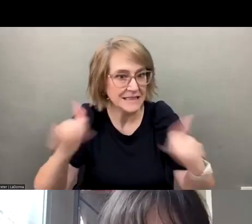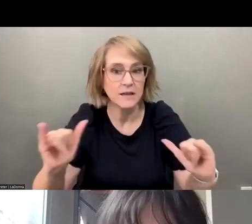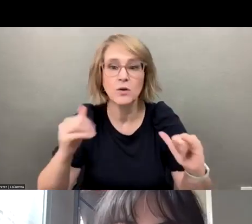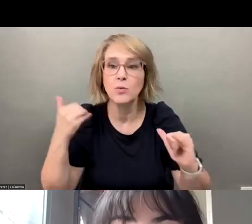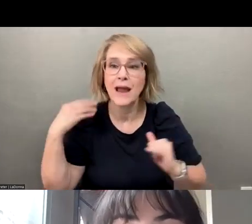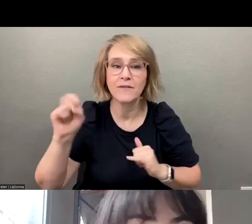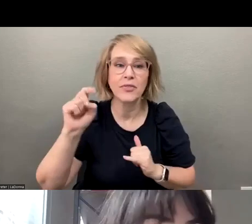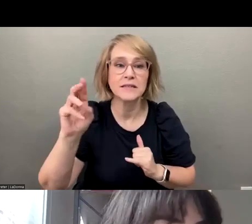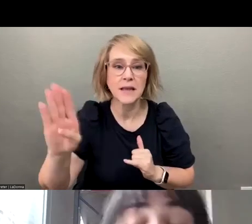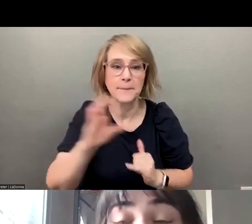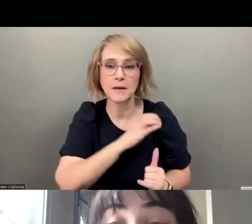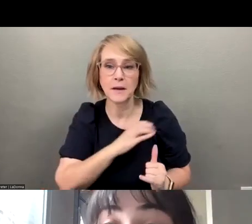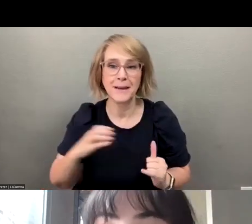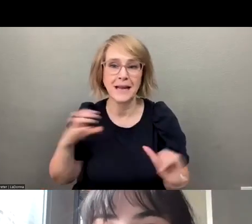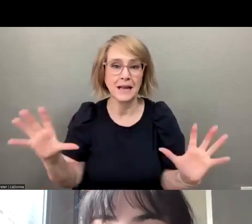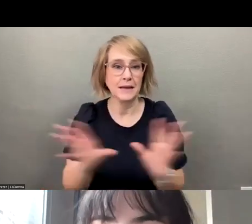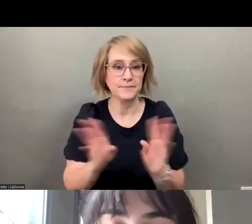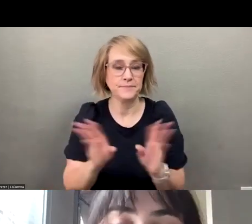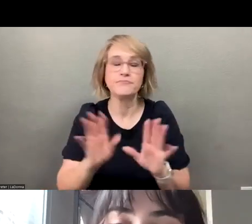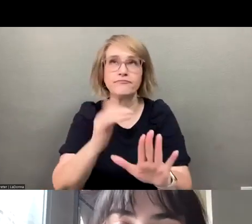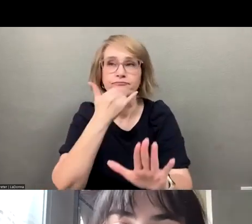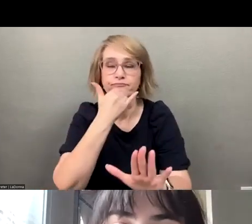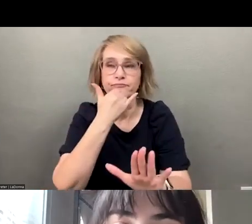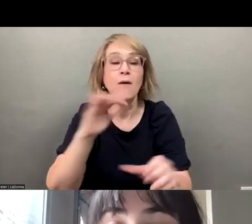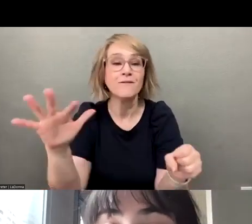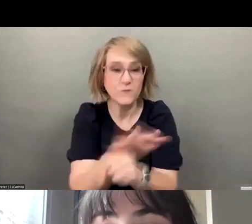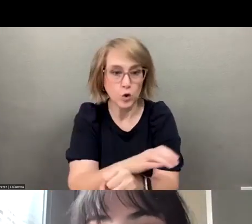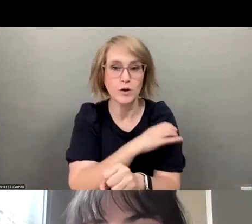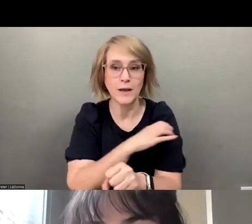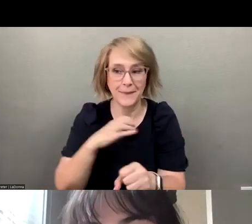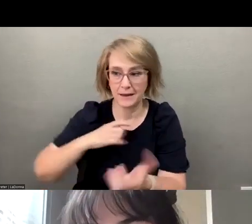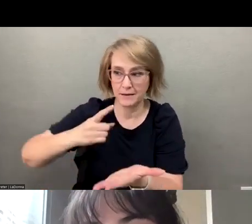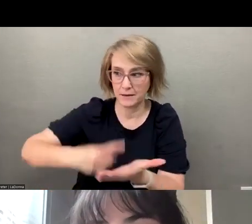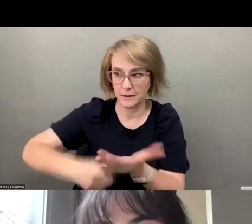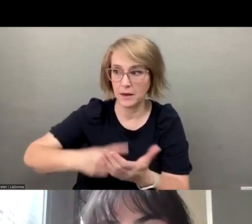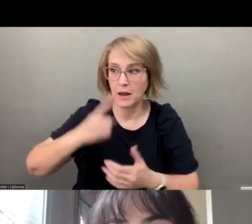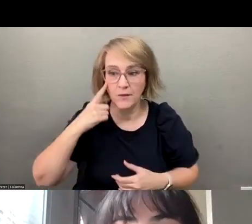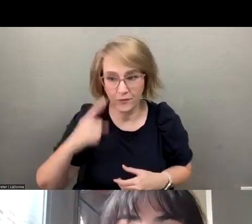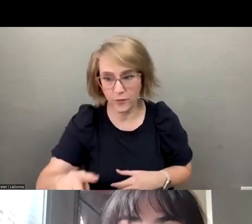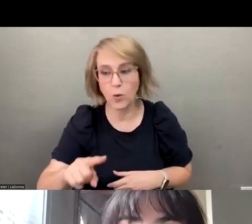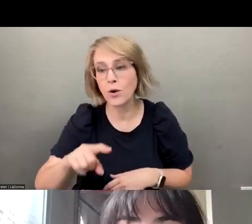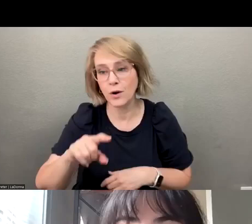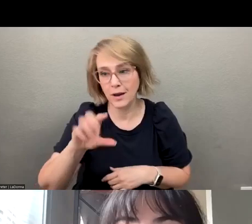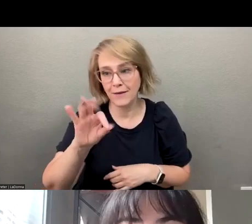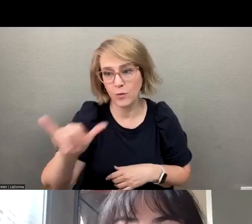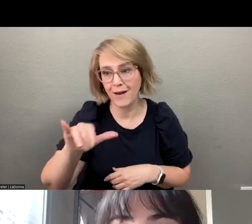markup for the full committee markup for FY25 labor HHS